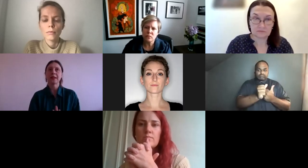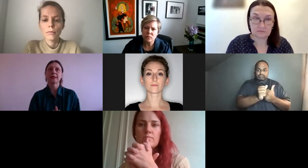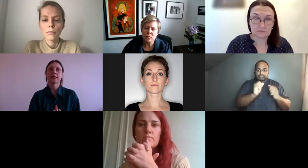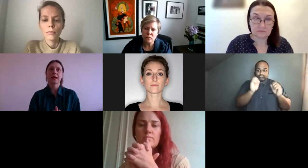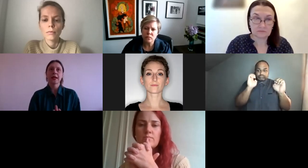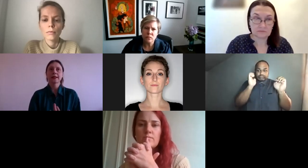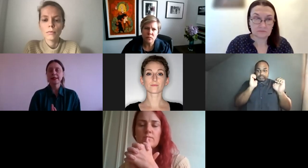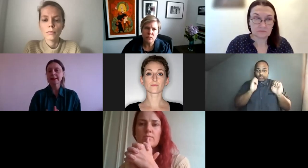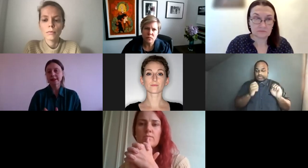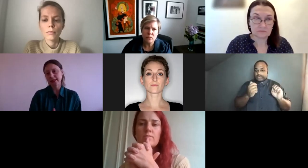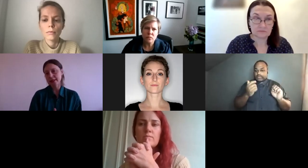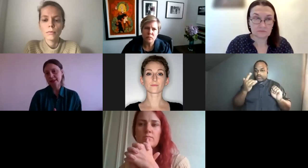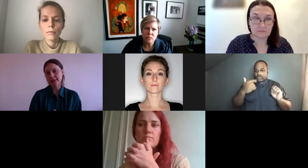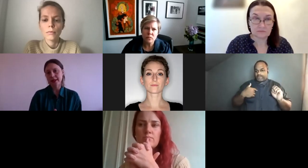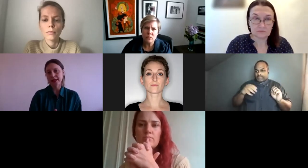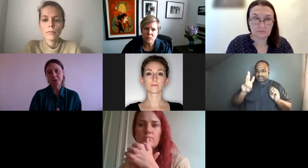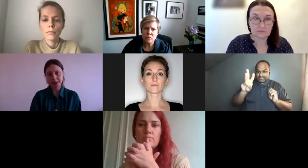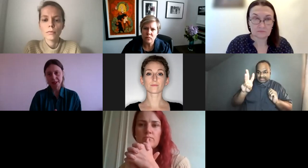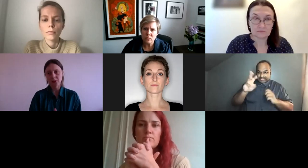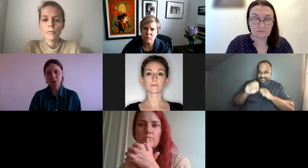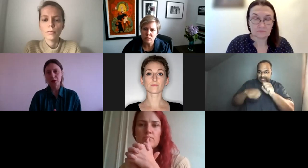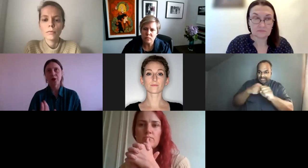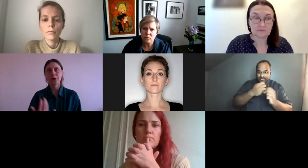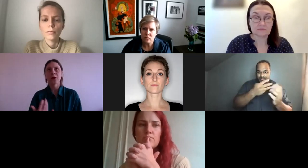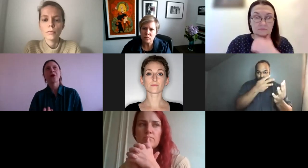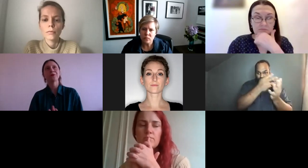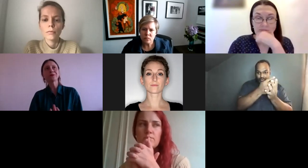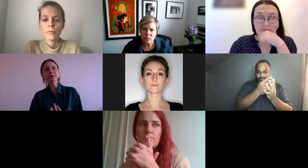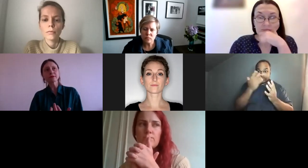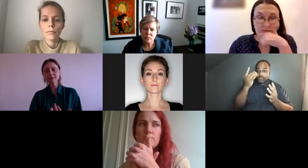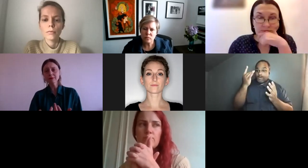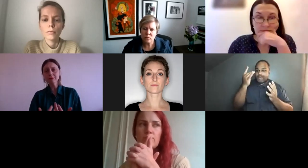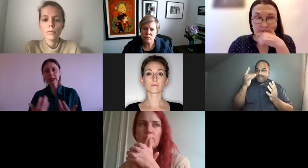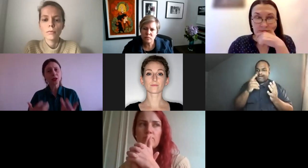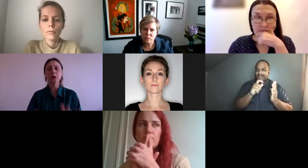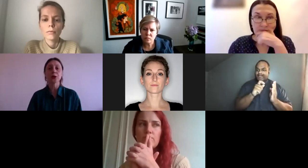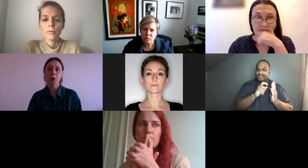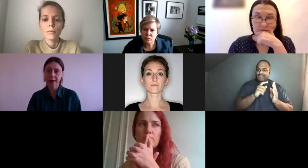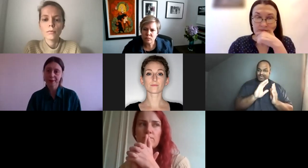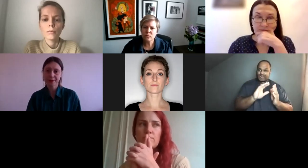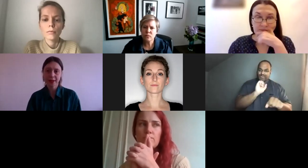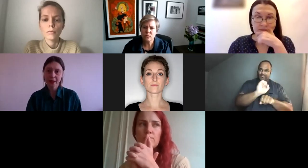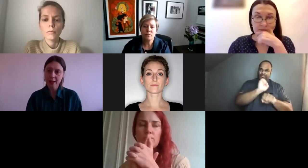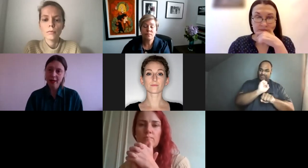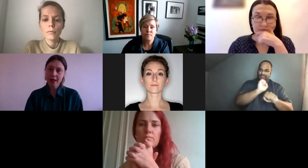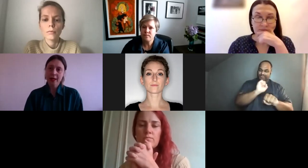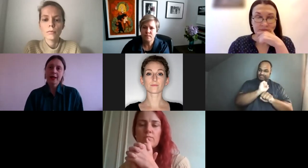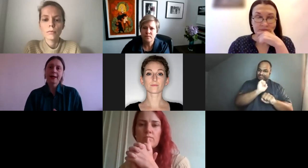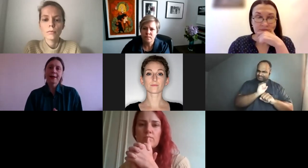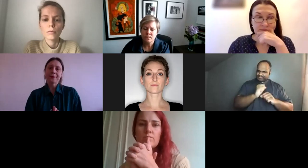she faced 6 years in prison for her inclusion work.